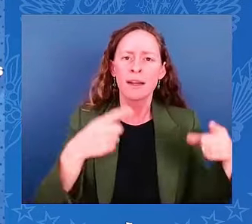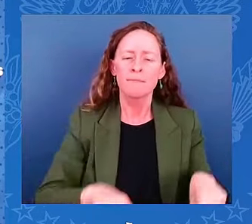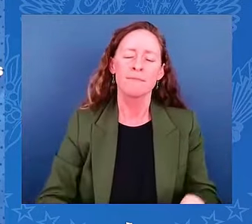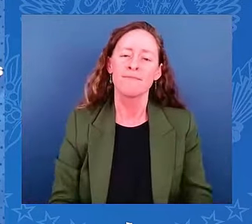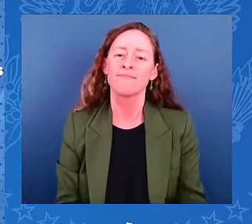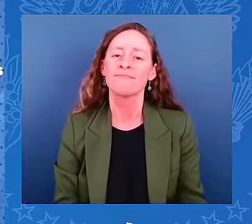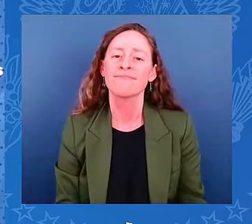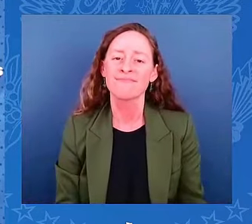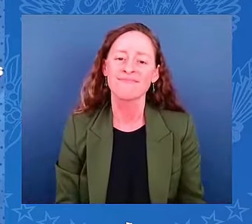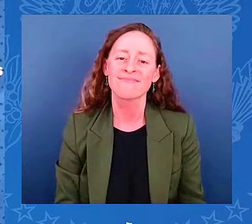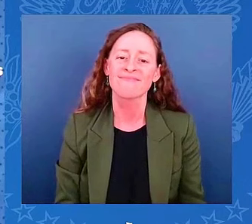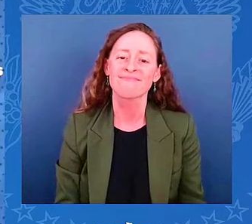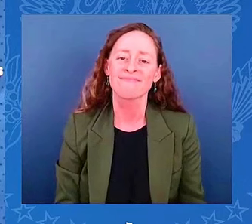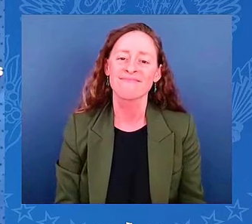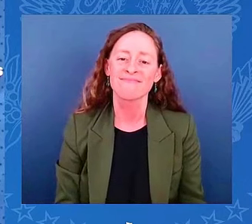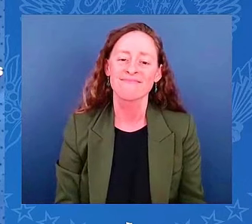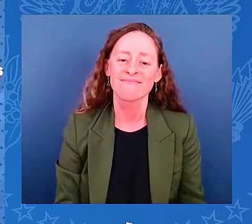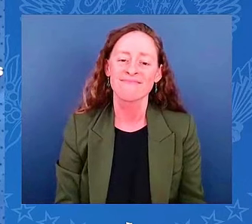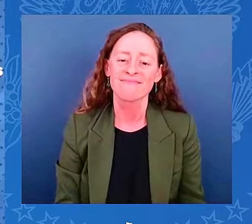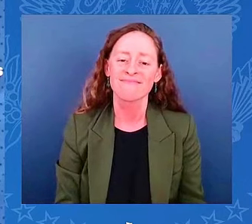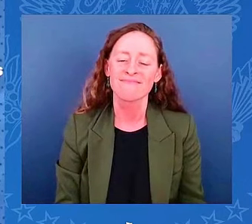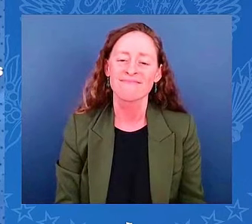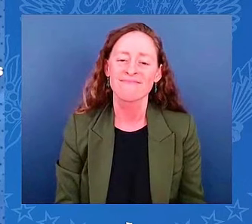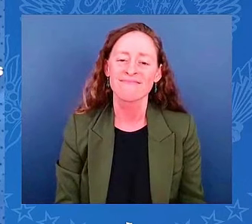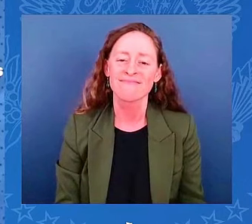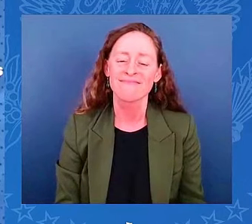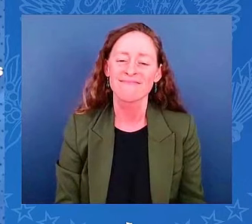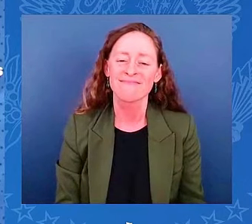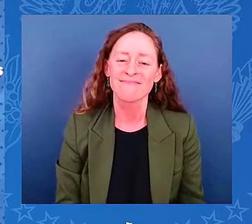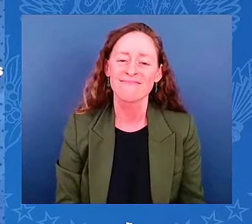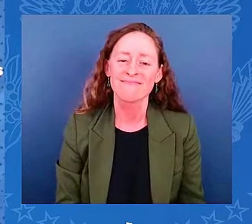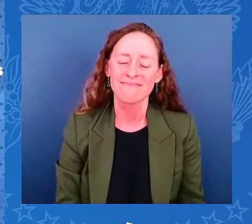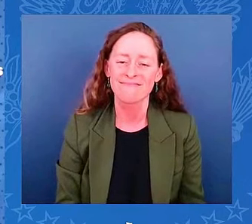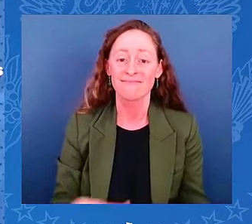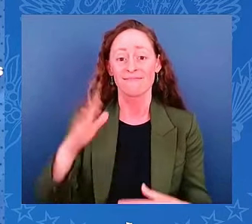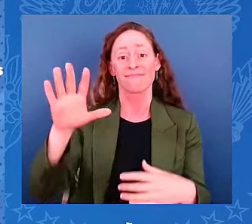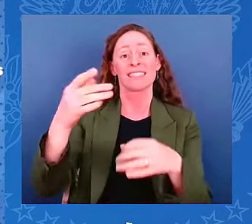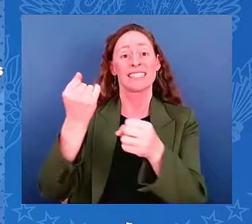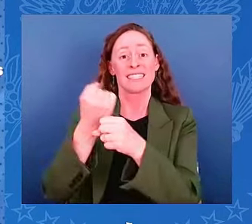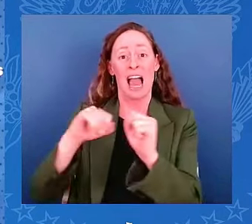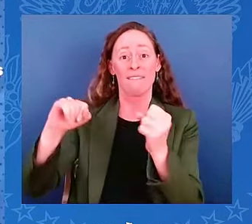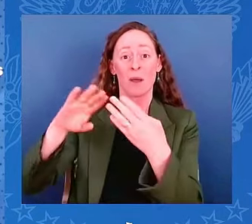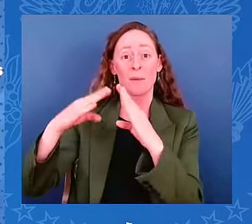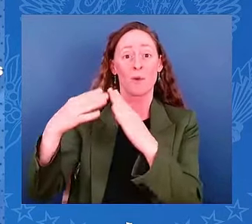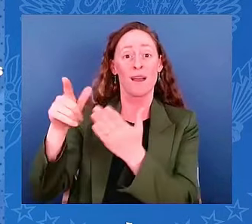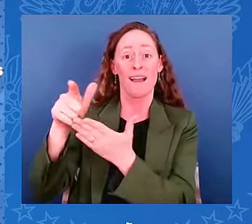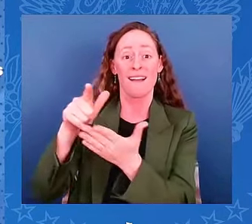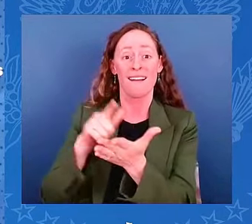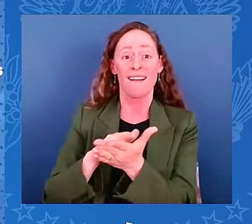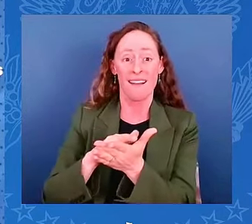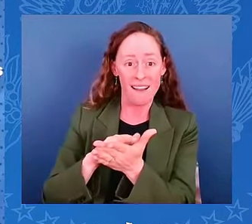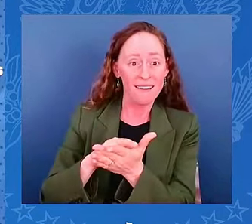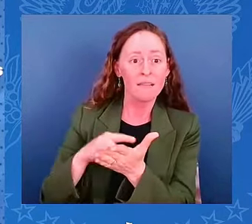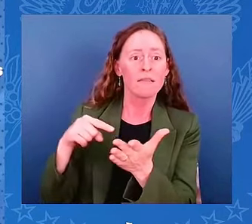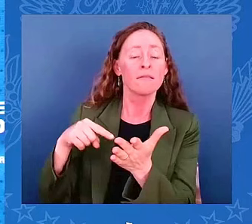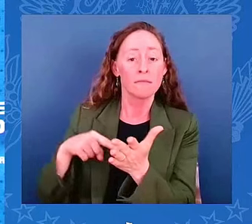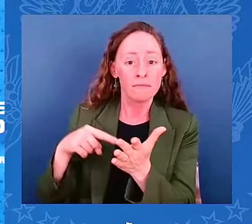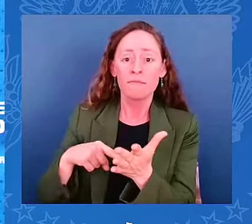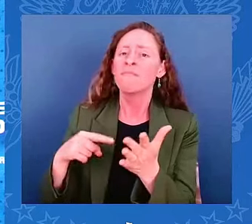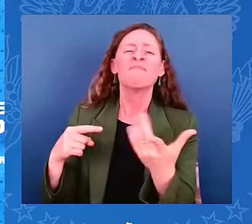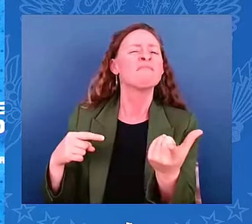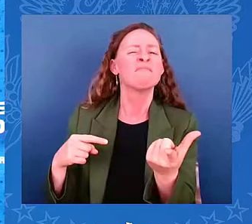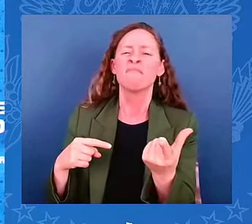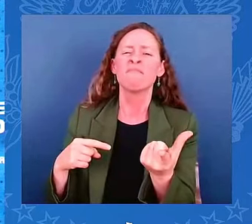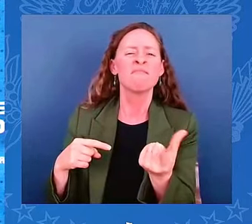through the Bipartisan Safer Communities Act. And here's how. First, the act's helping reduce community violence and domestic